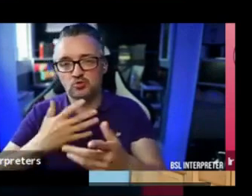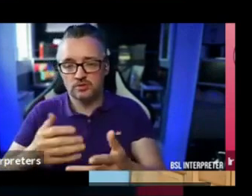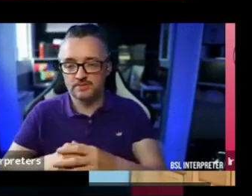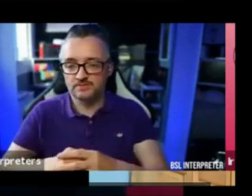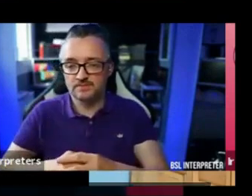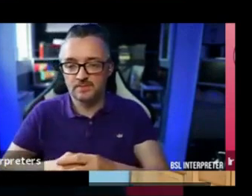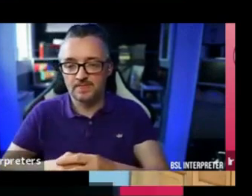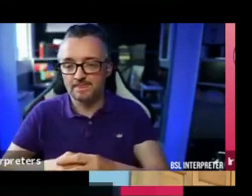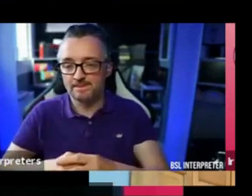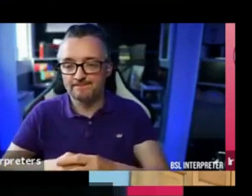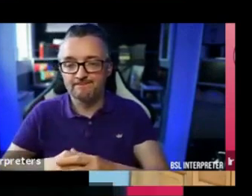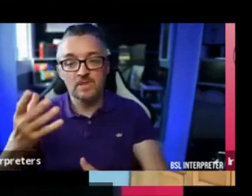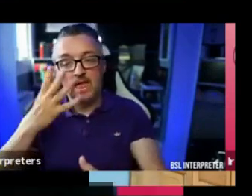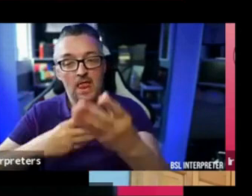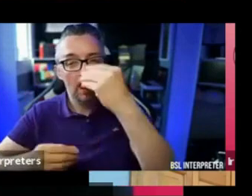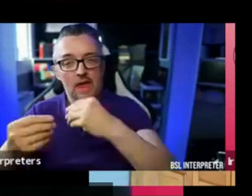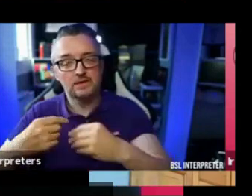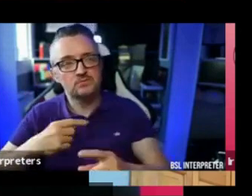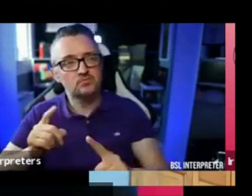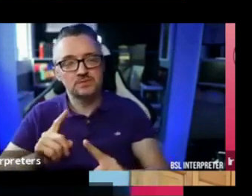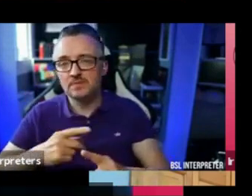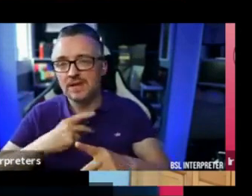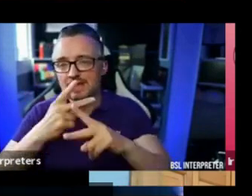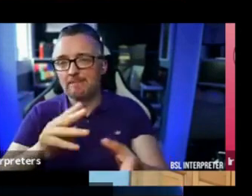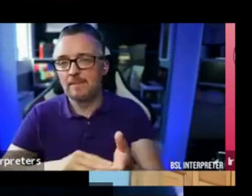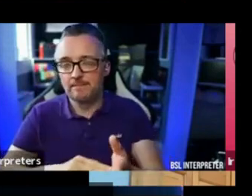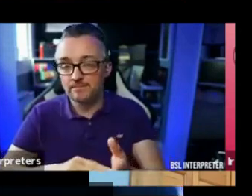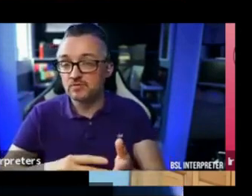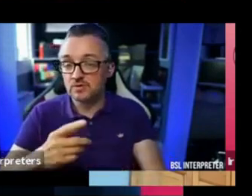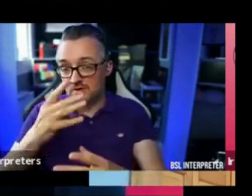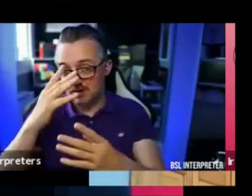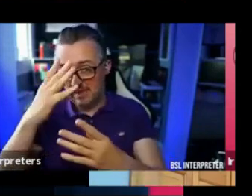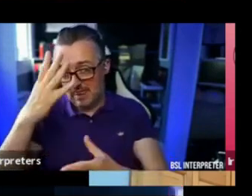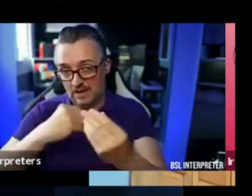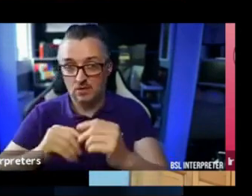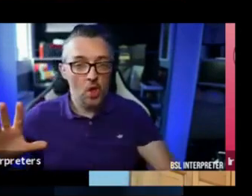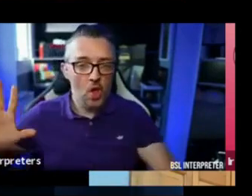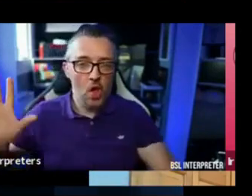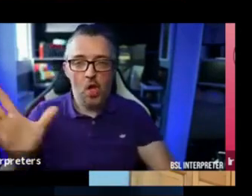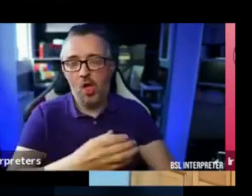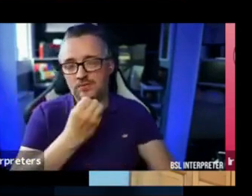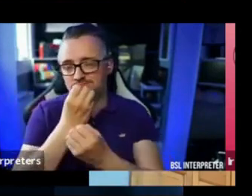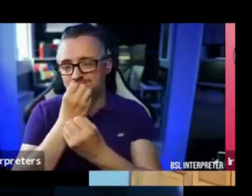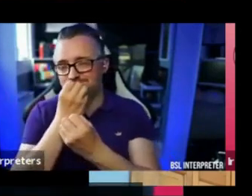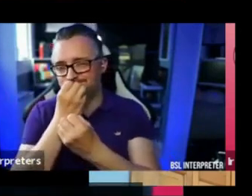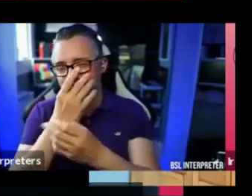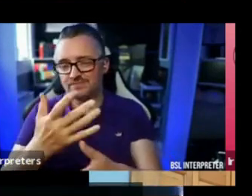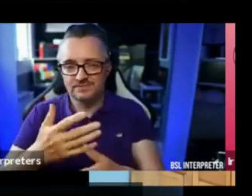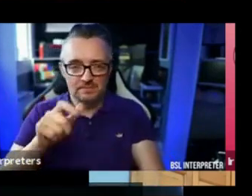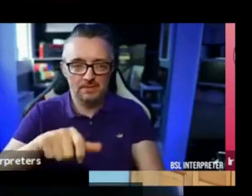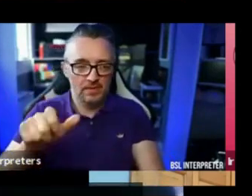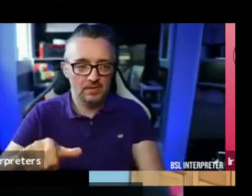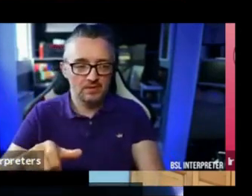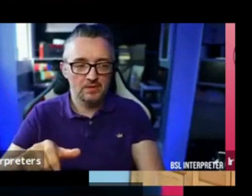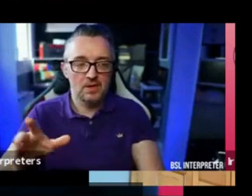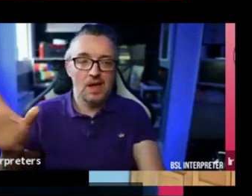today. So what did I learn from caring for my mum? I learned that you are all remarkable, you are